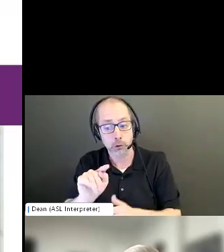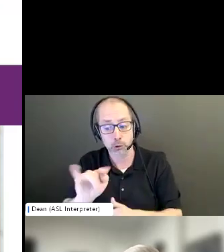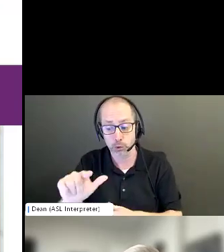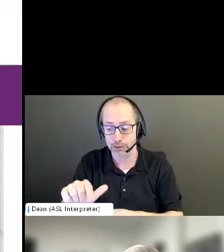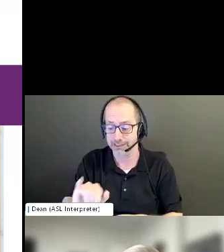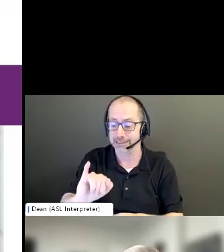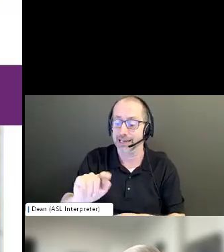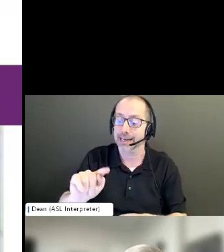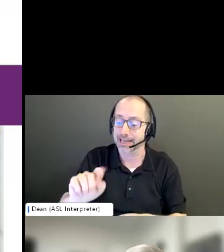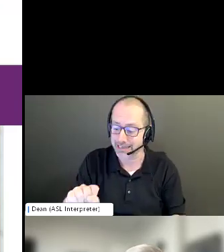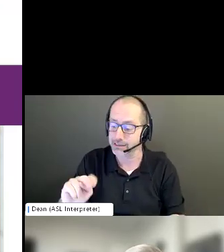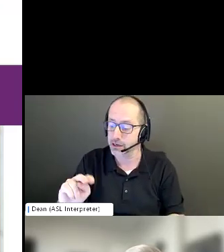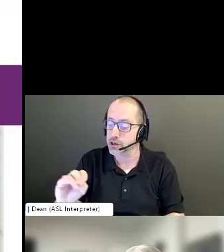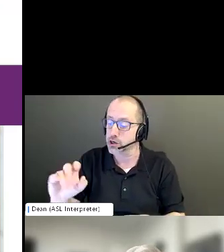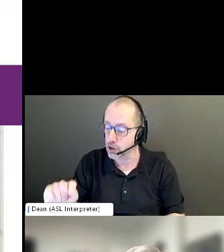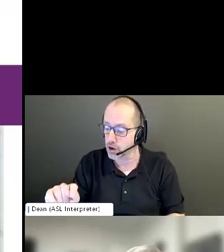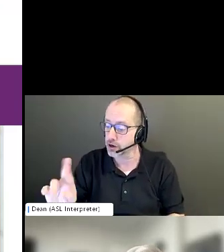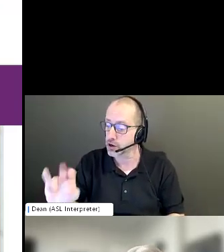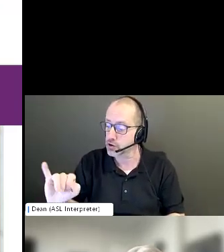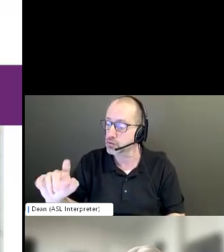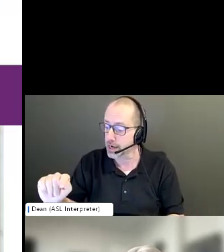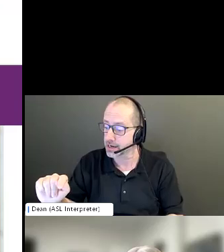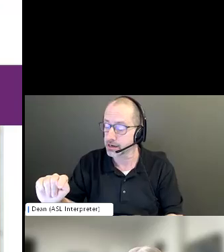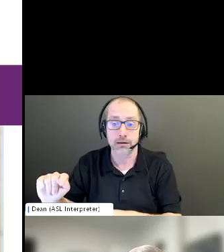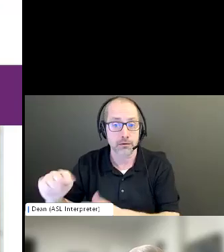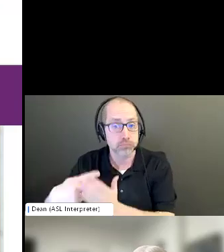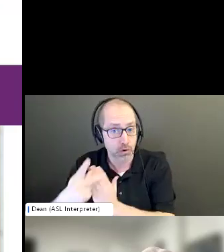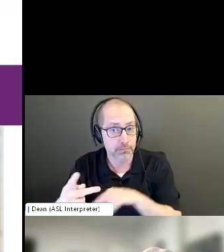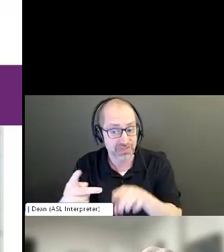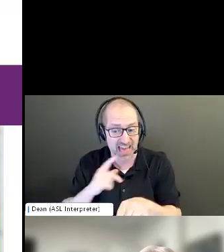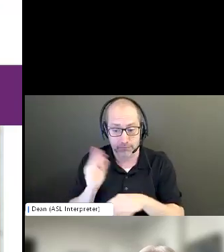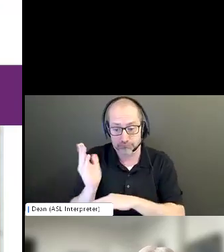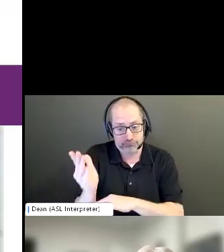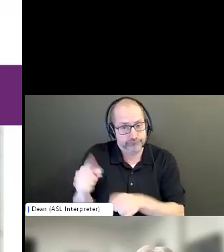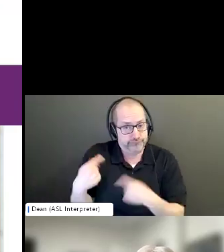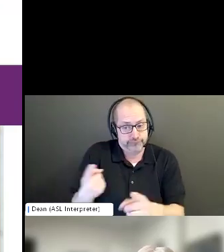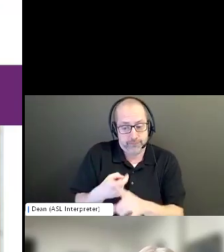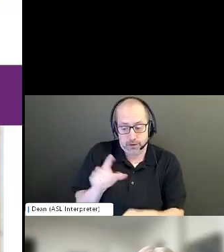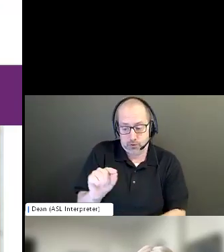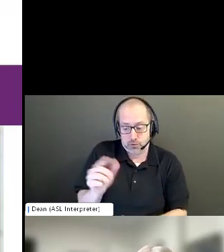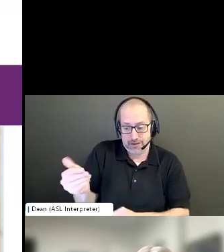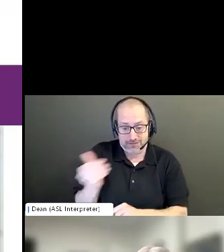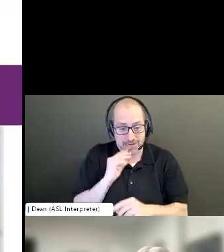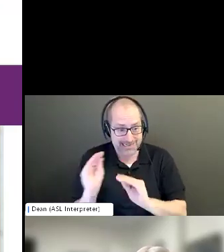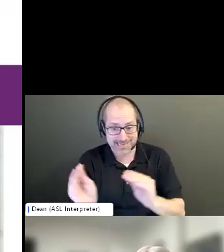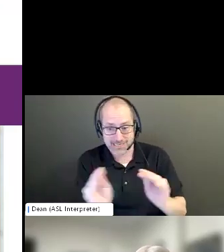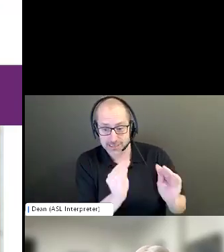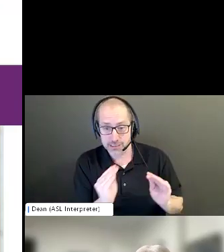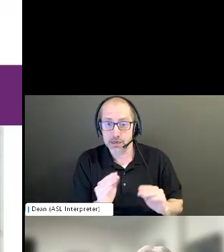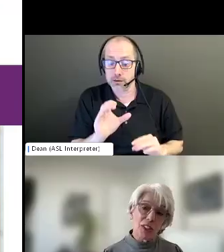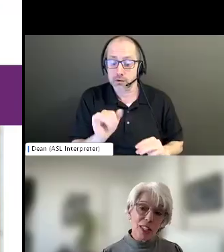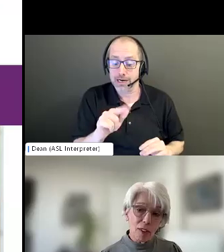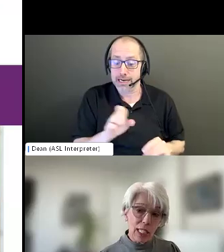that presentation since 2015, and caseworkers will often tell us that they get a surge